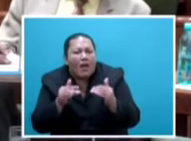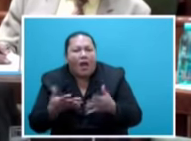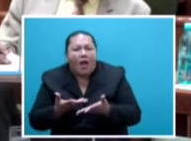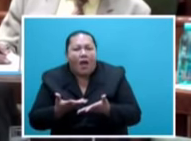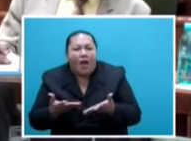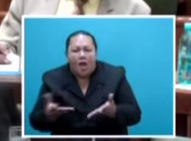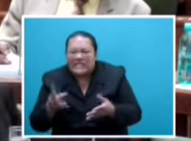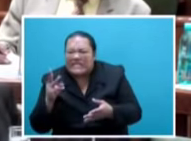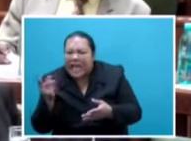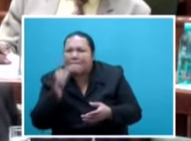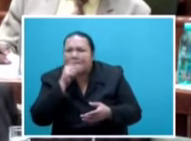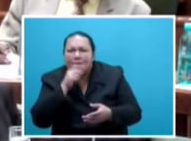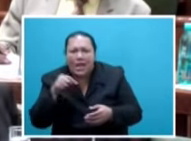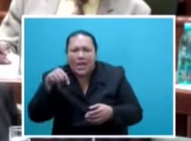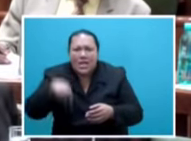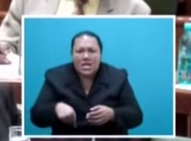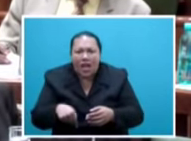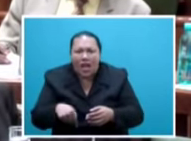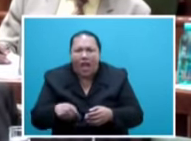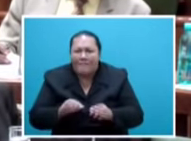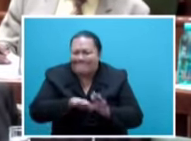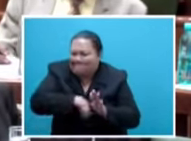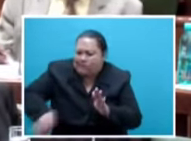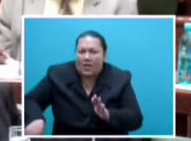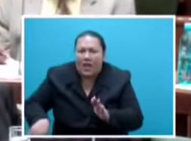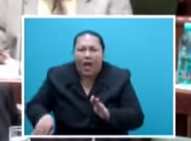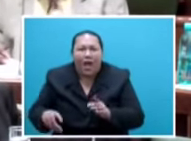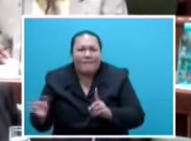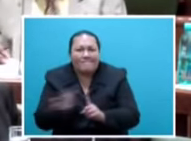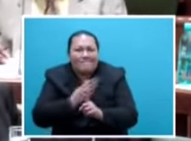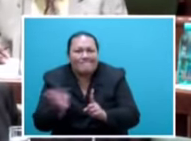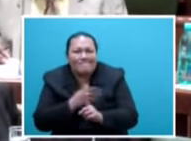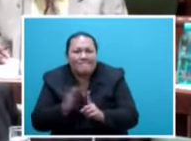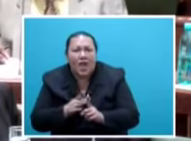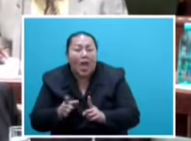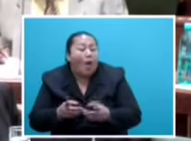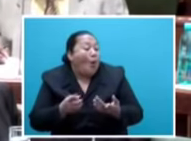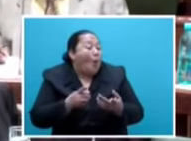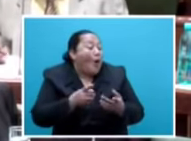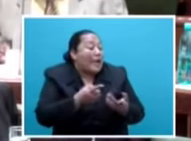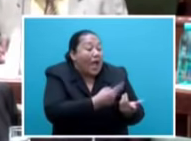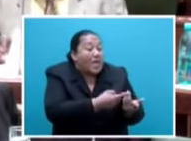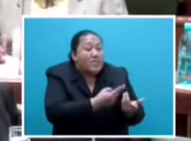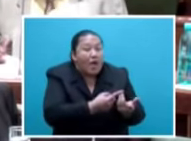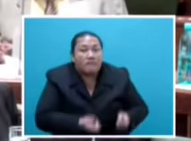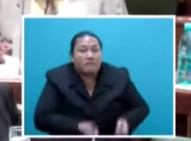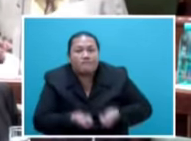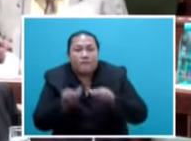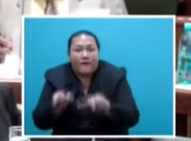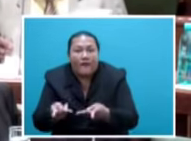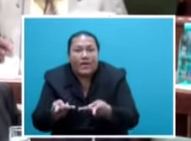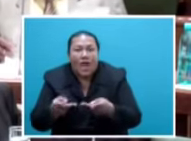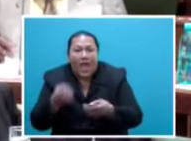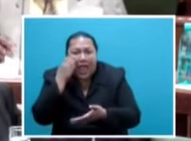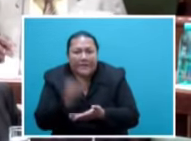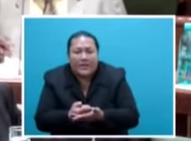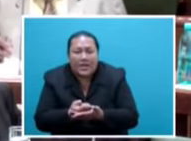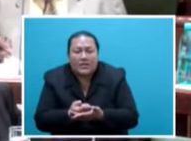this House are able to avoid prosecution for assault while others who provided the evidence lose their jobs? Under